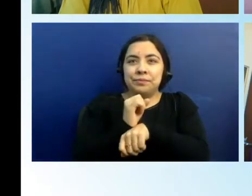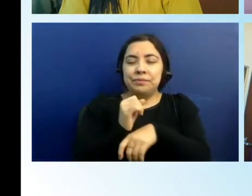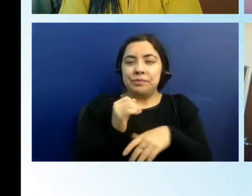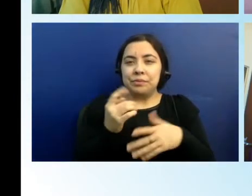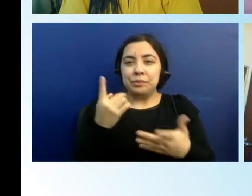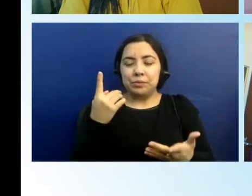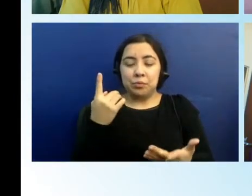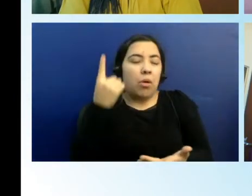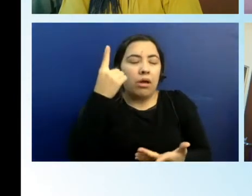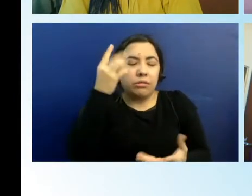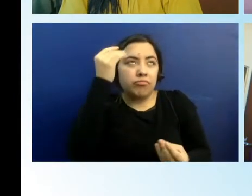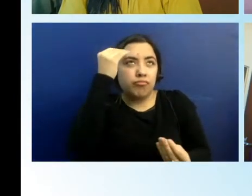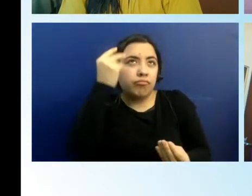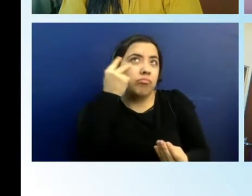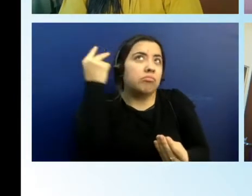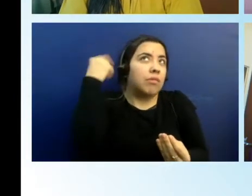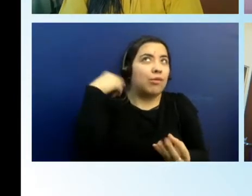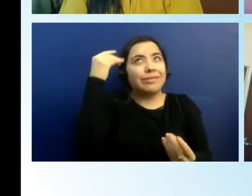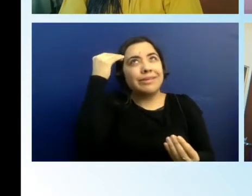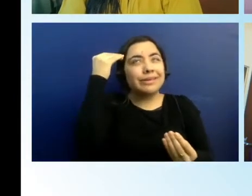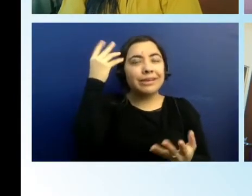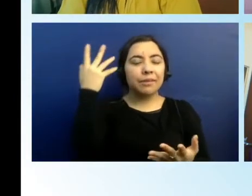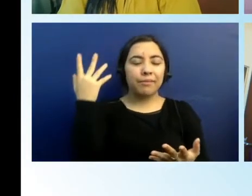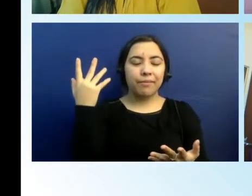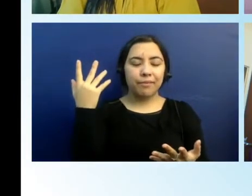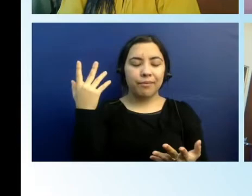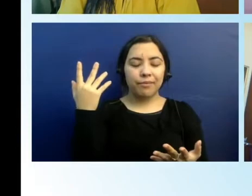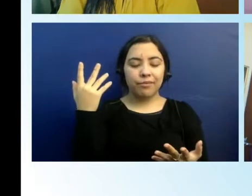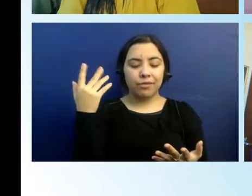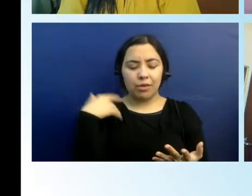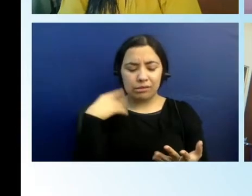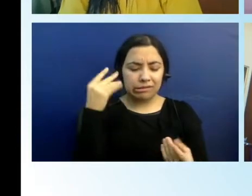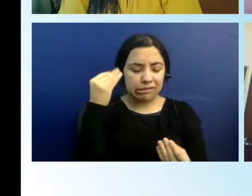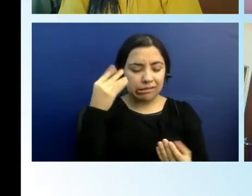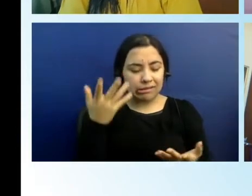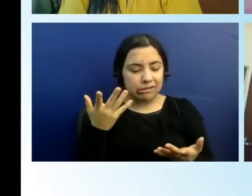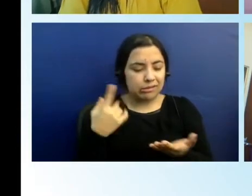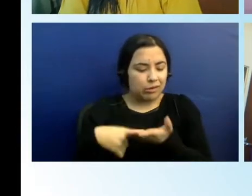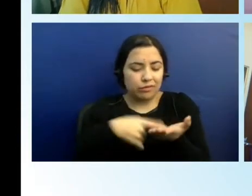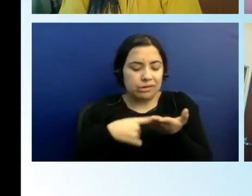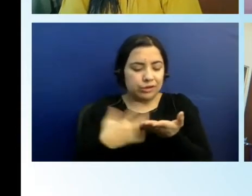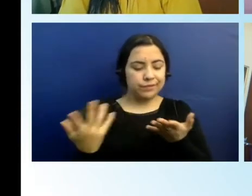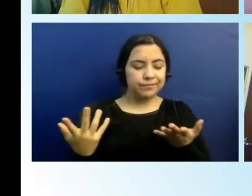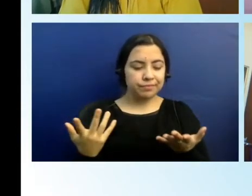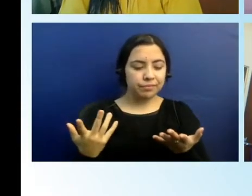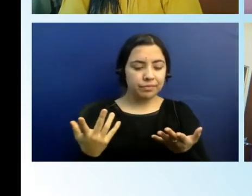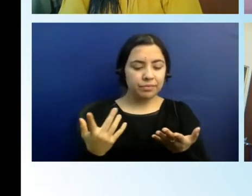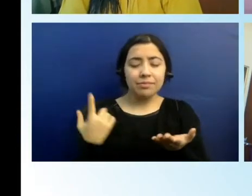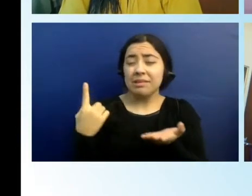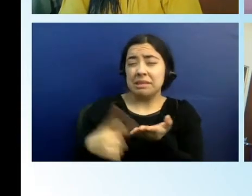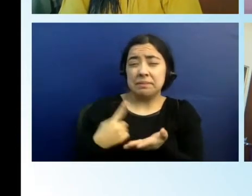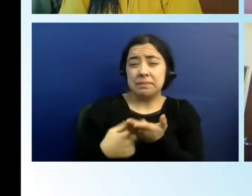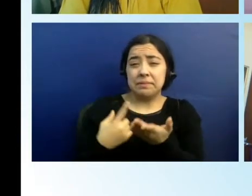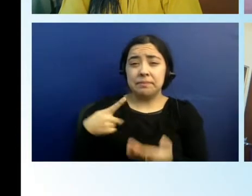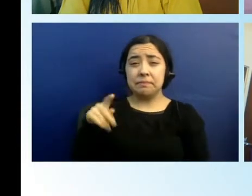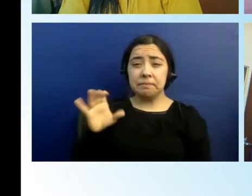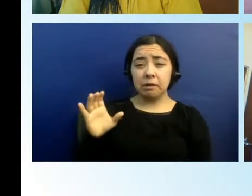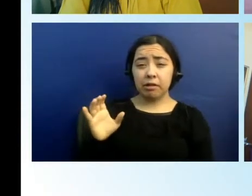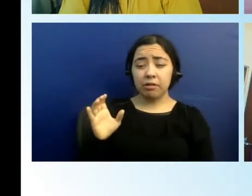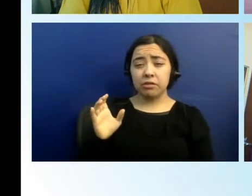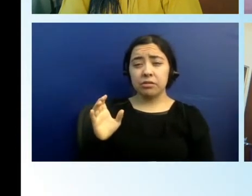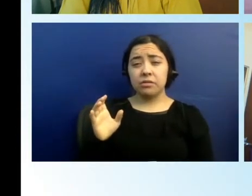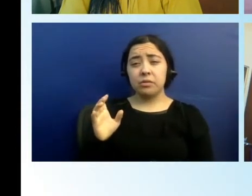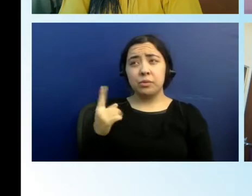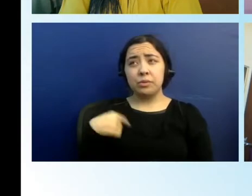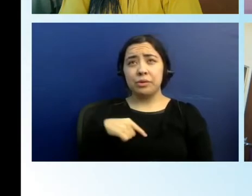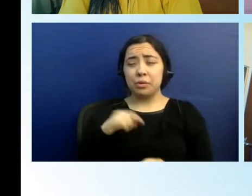that I thought about as I was, you know, thinking about this conversation is just how sometimes as people of color who are working